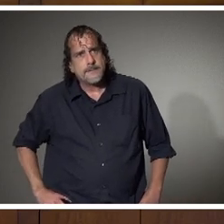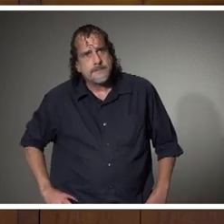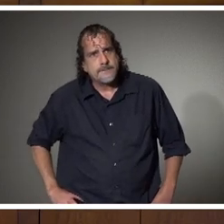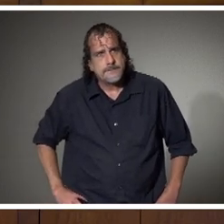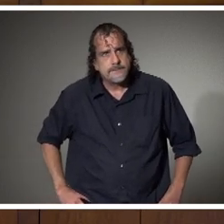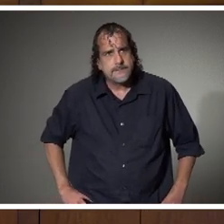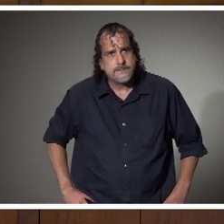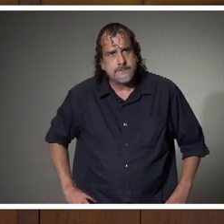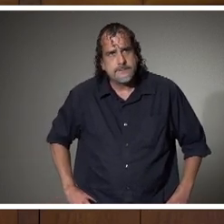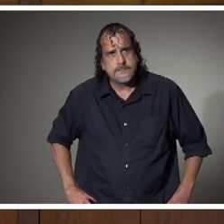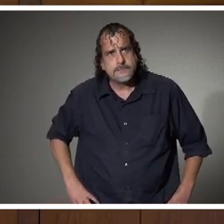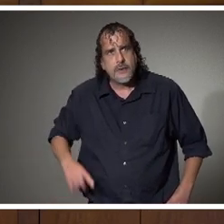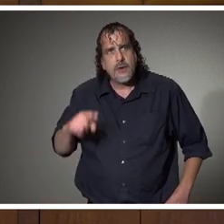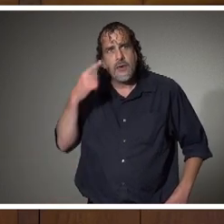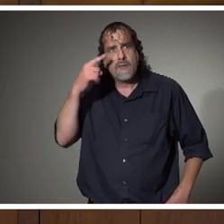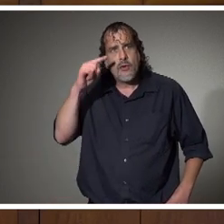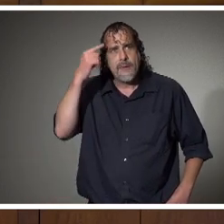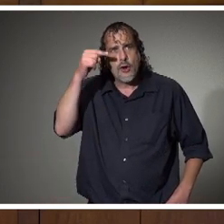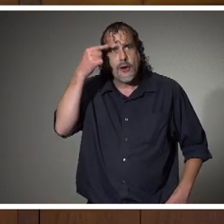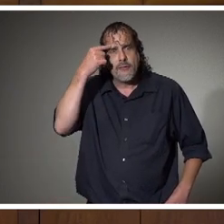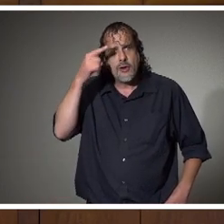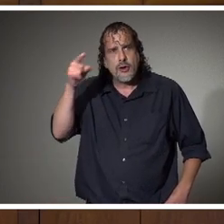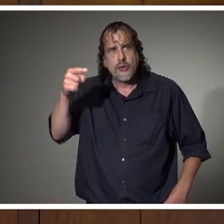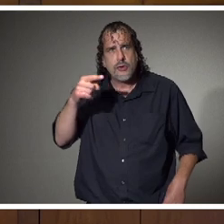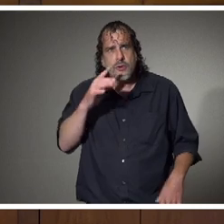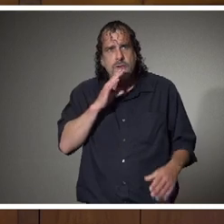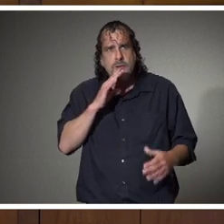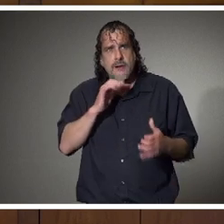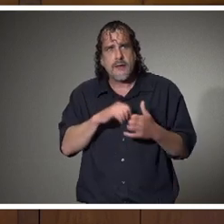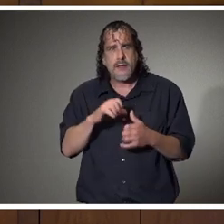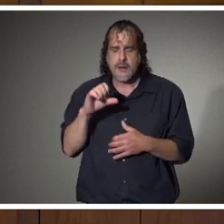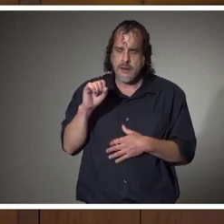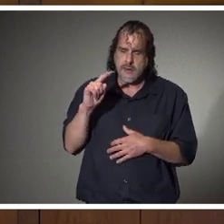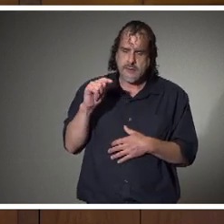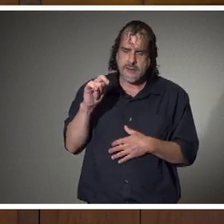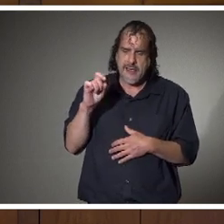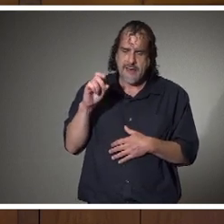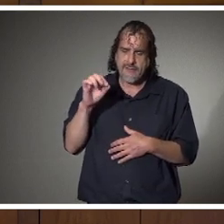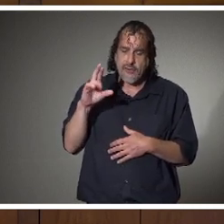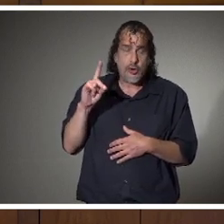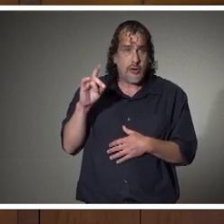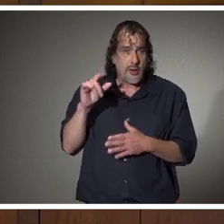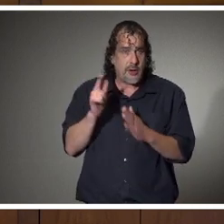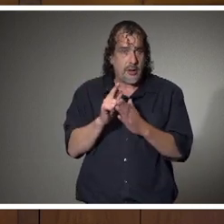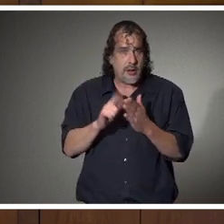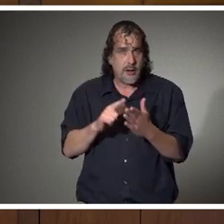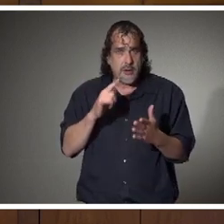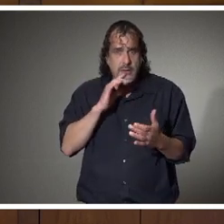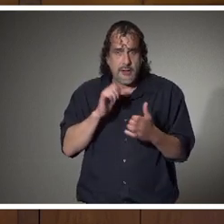Yes, this is for Governor Reeves. You mentioned the application of the Stafford Act as the foundation for the state's managed, federally